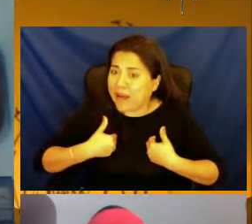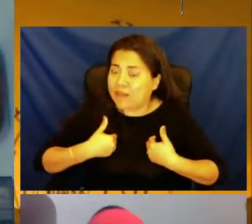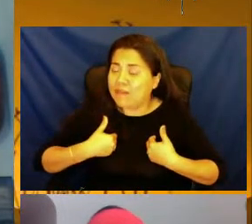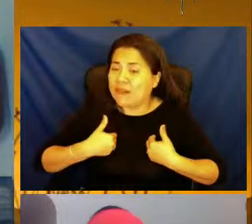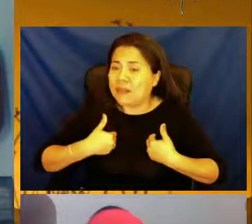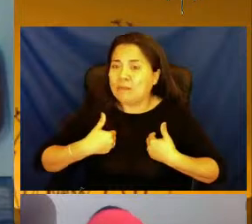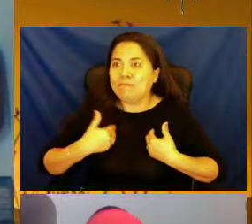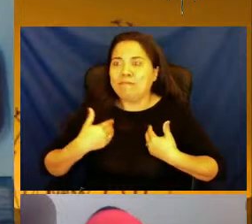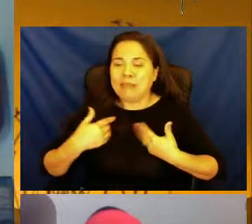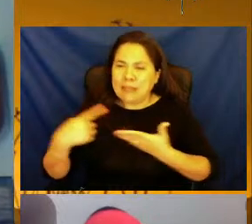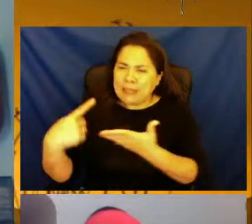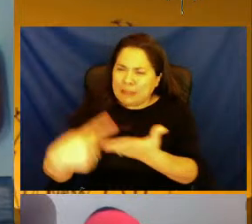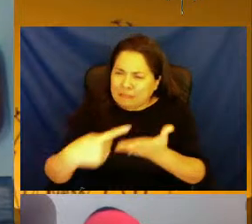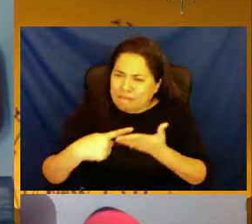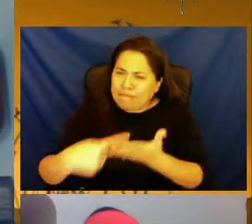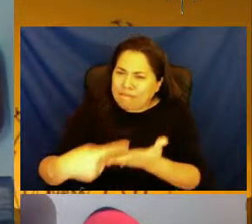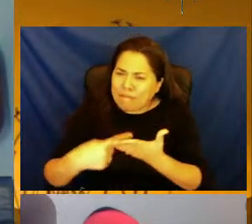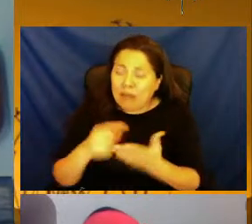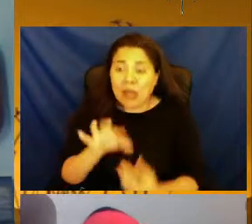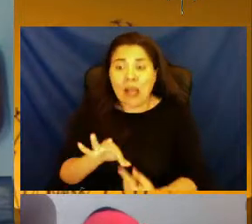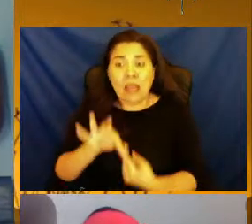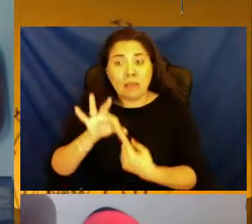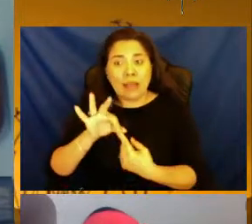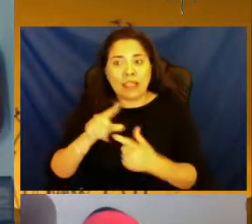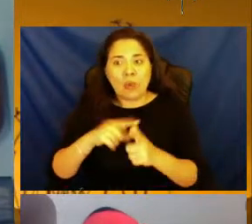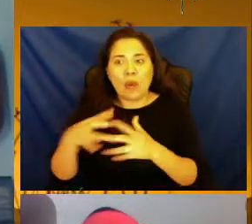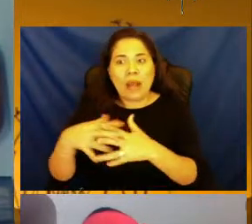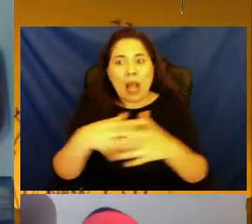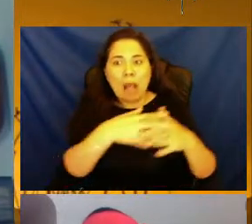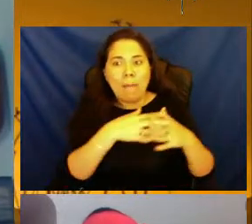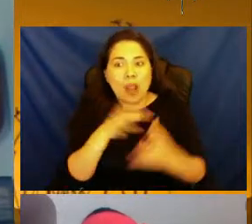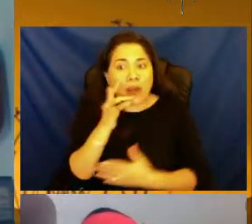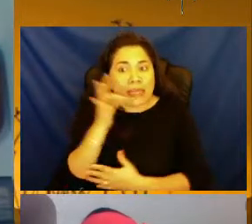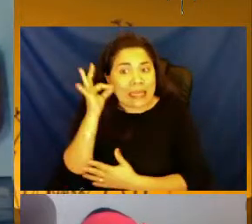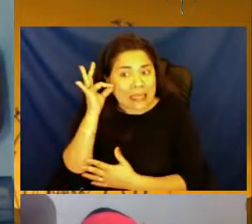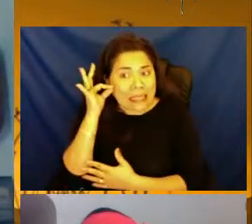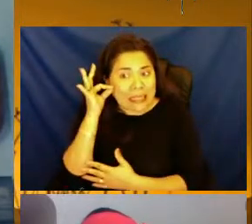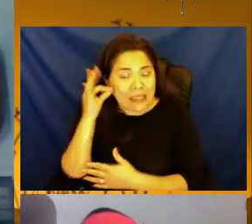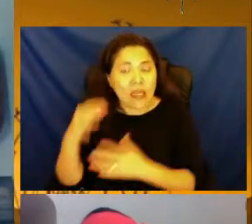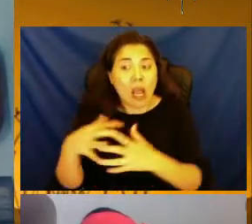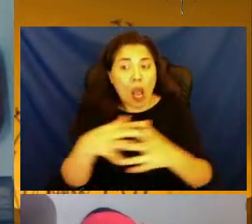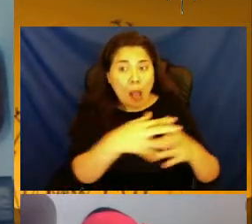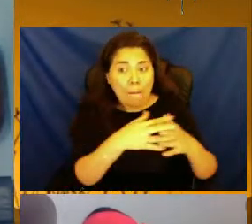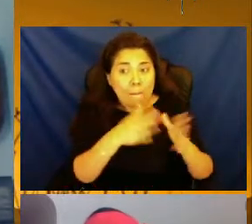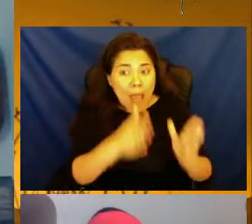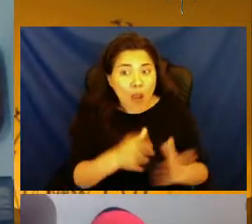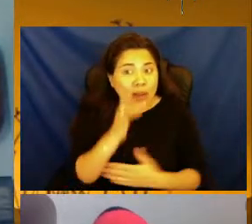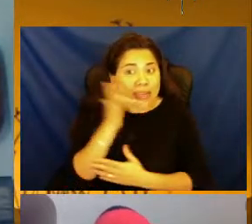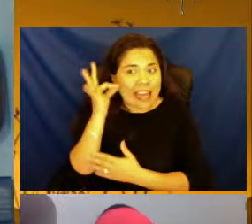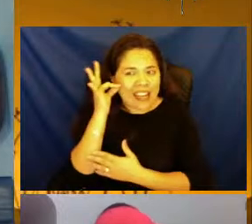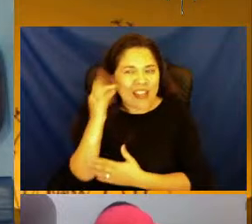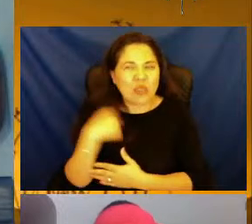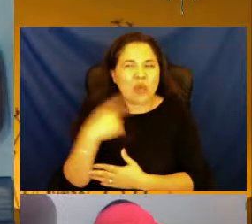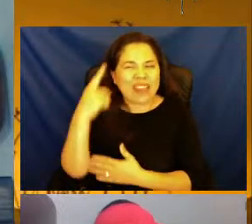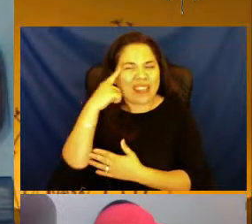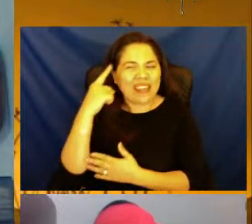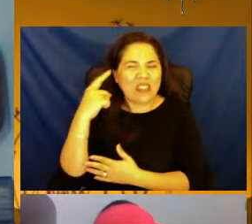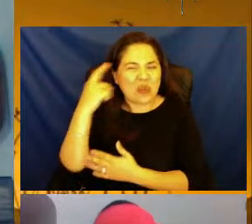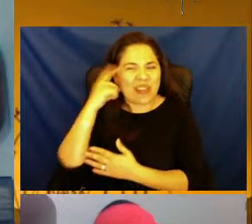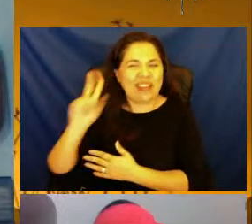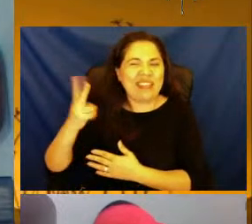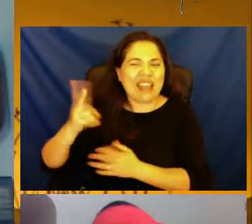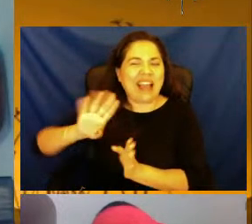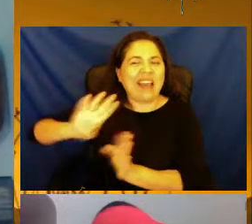have these conversations, especially when it comes to American Indians. American Indians are always the afterthought, especially here in